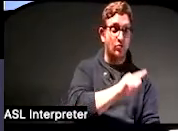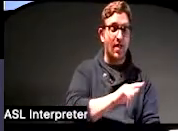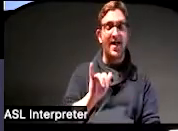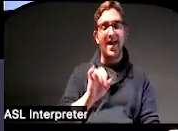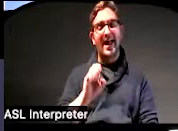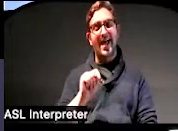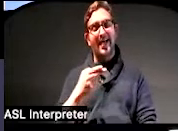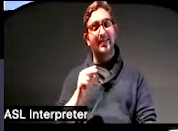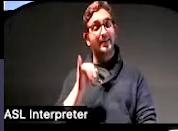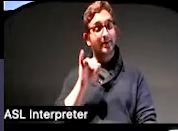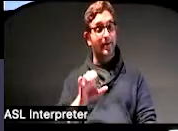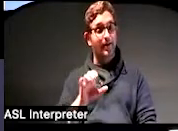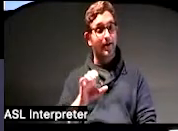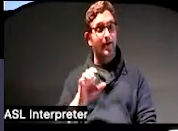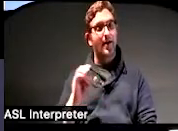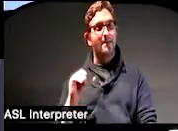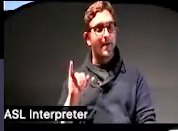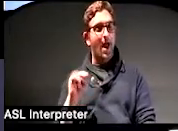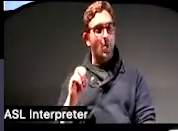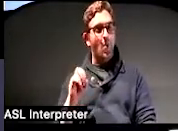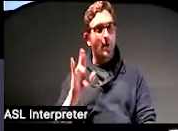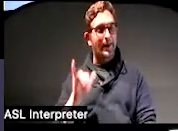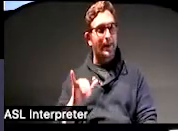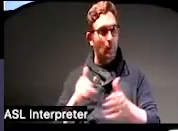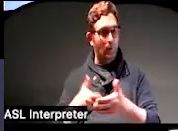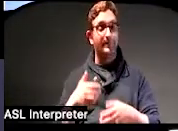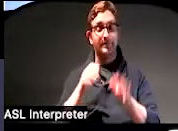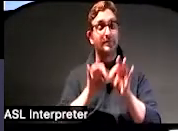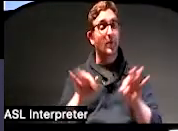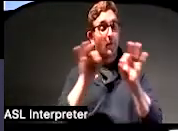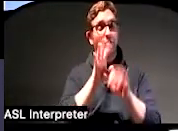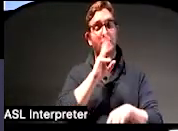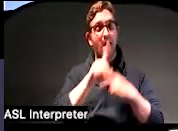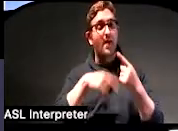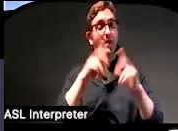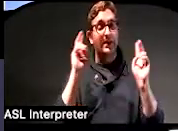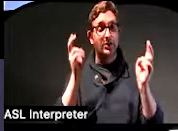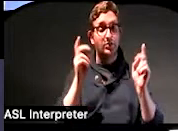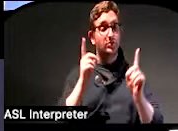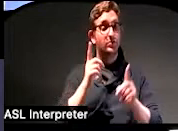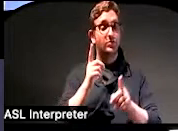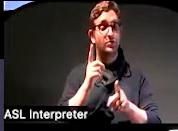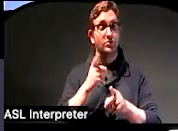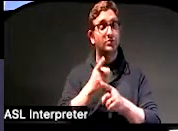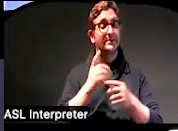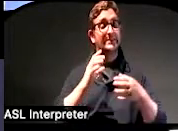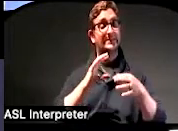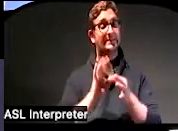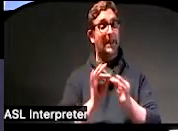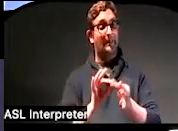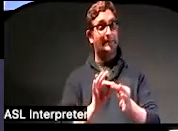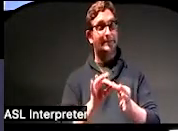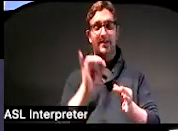And so I think that's very important. I also think it's important to address issues regarding just statements, the statements that are